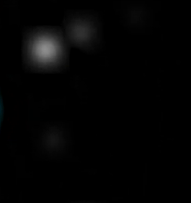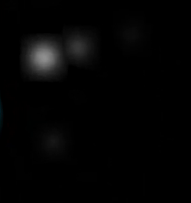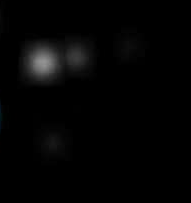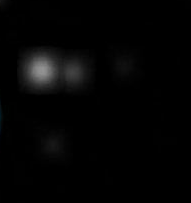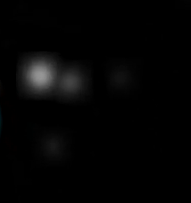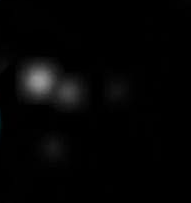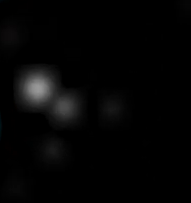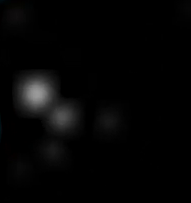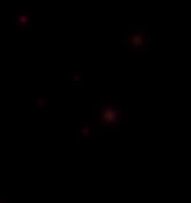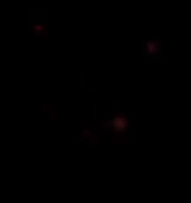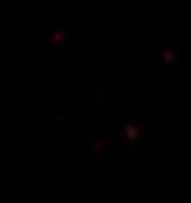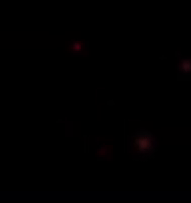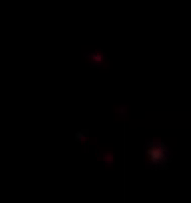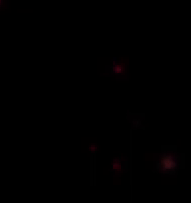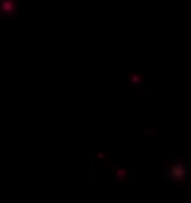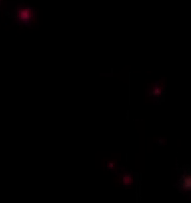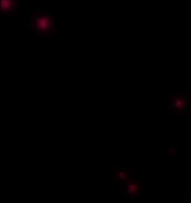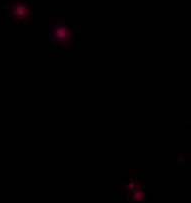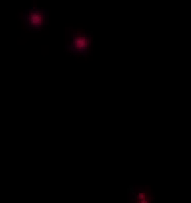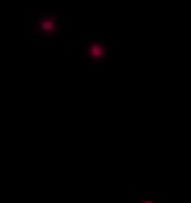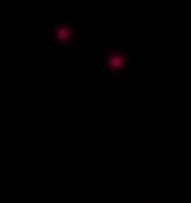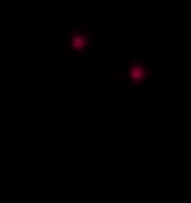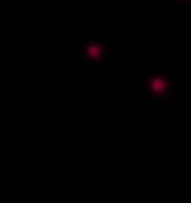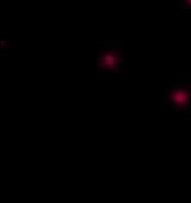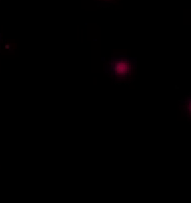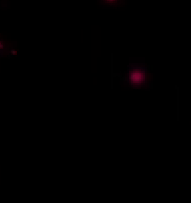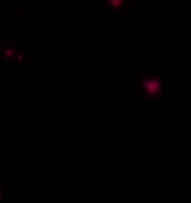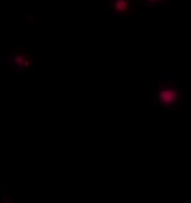Bank, University Way Branch, and the account number is